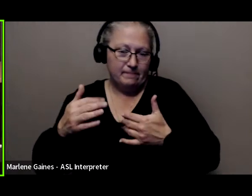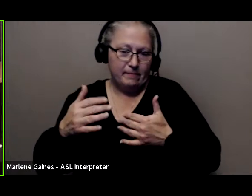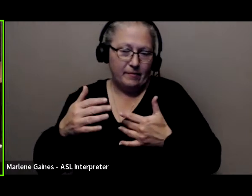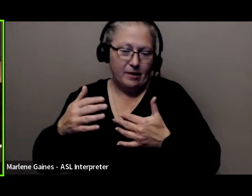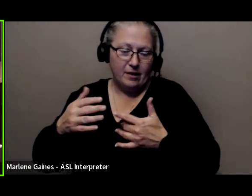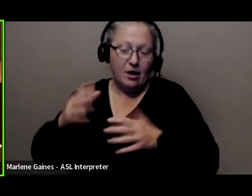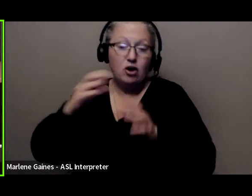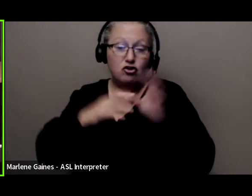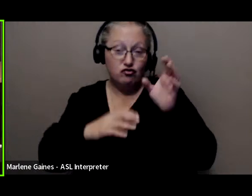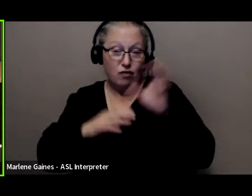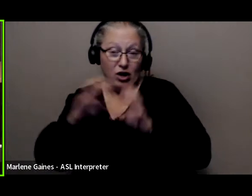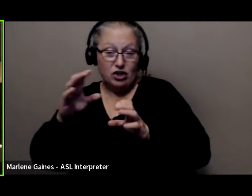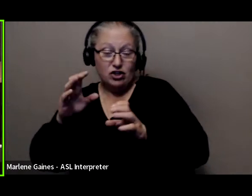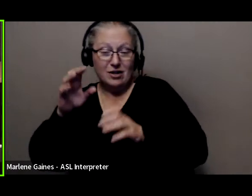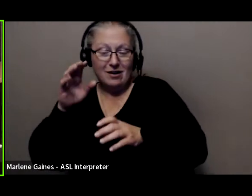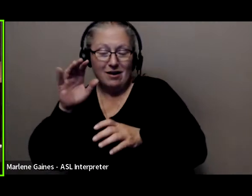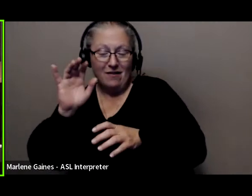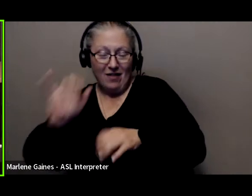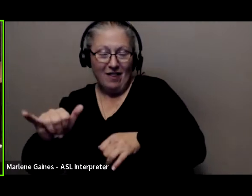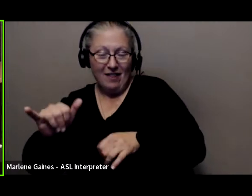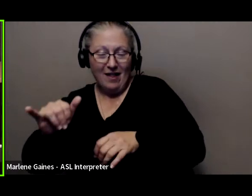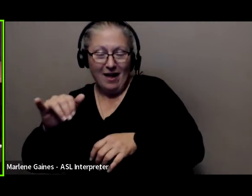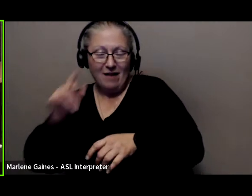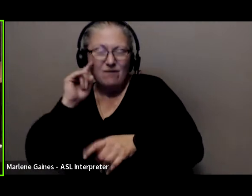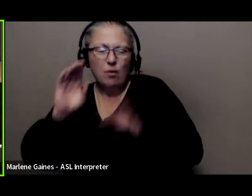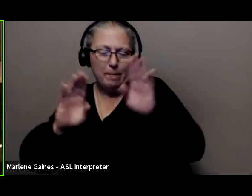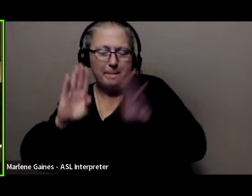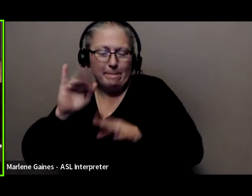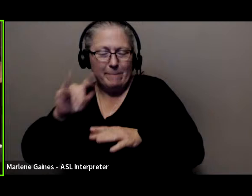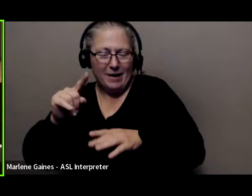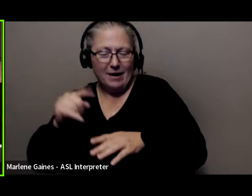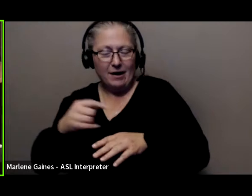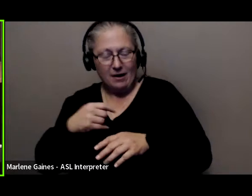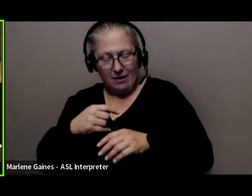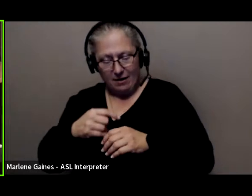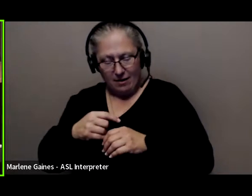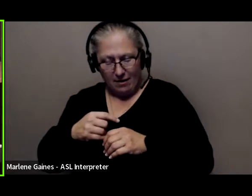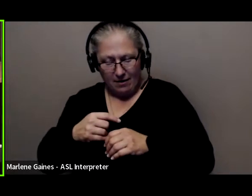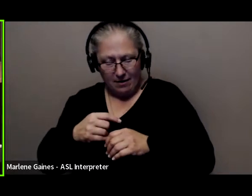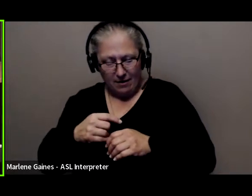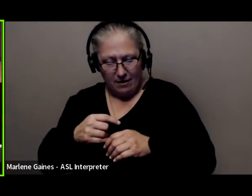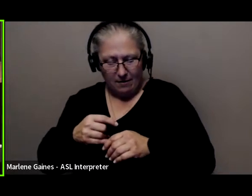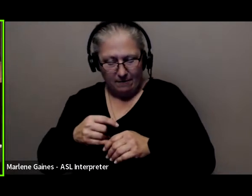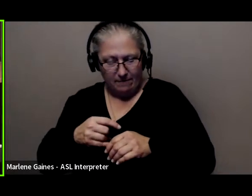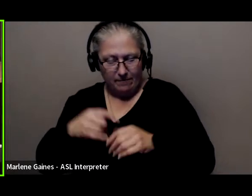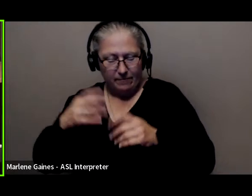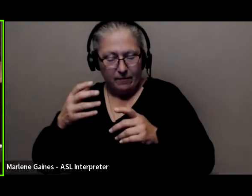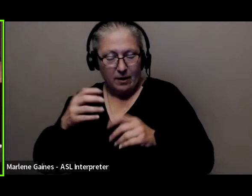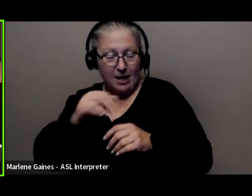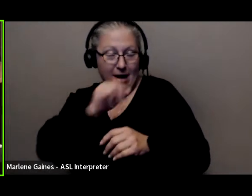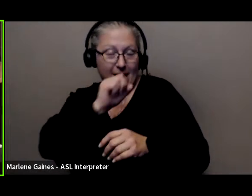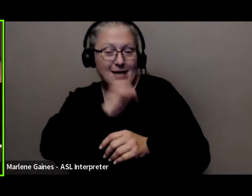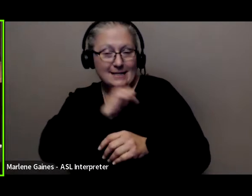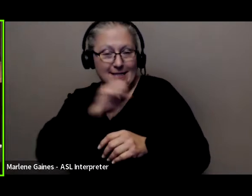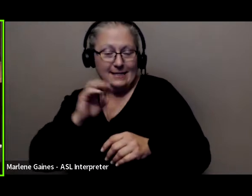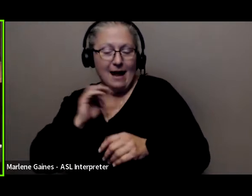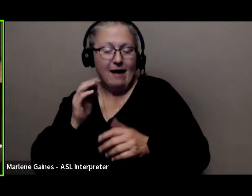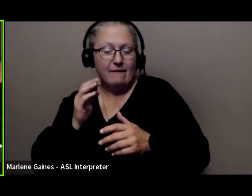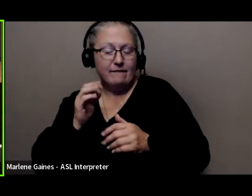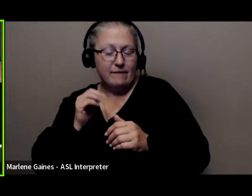the construction of this out for bids, and the staff is recommending